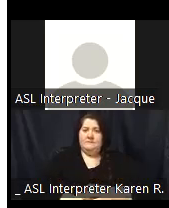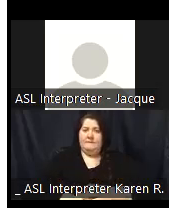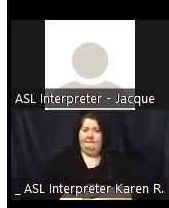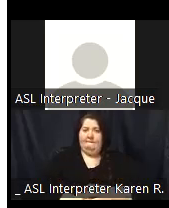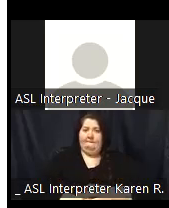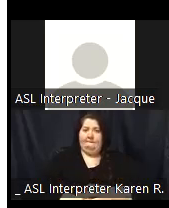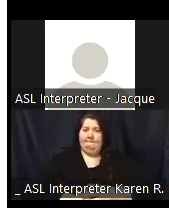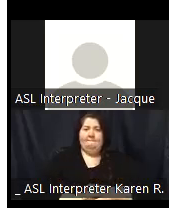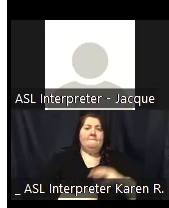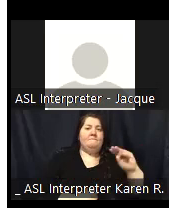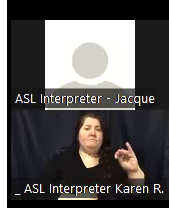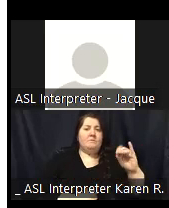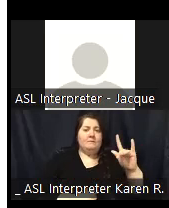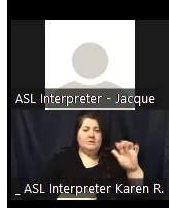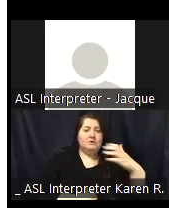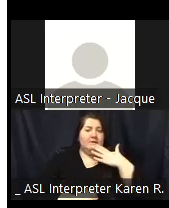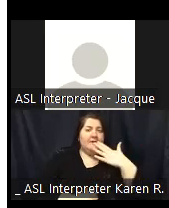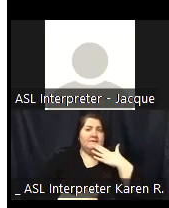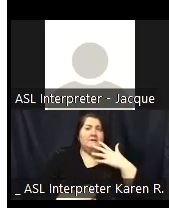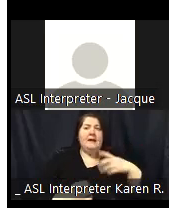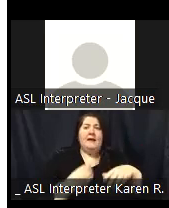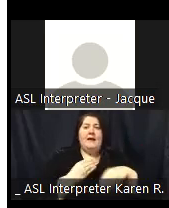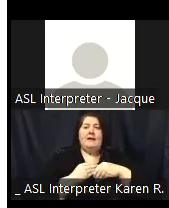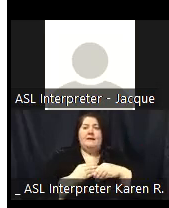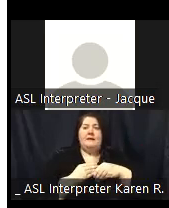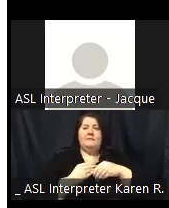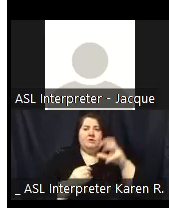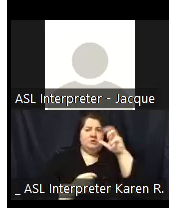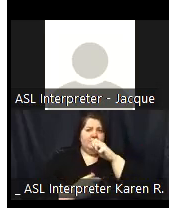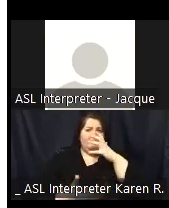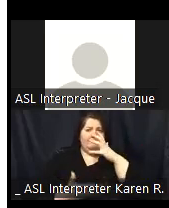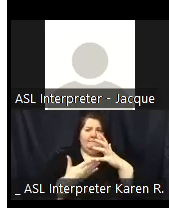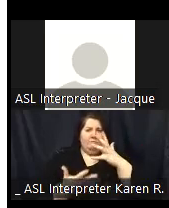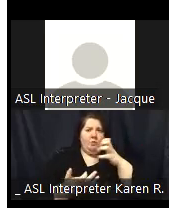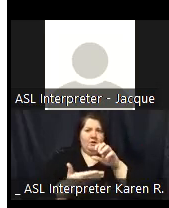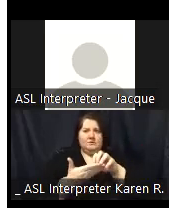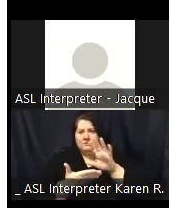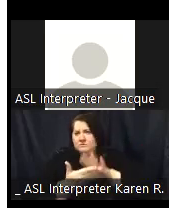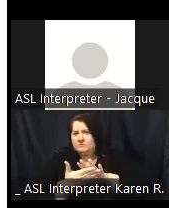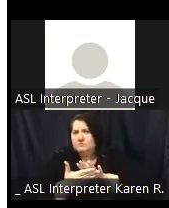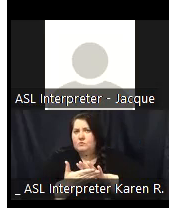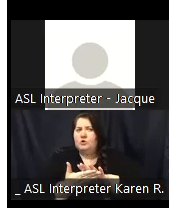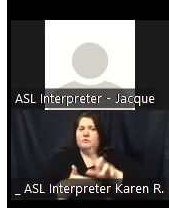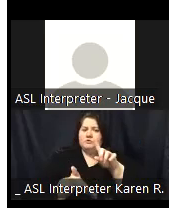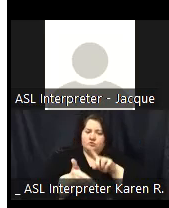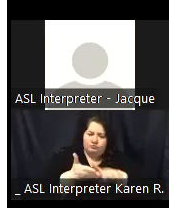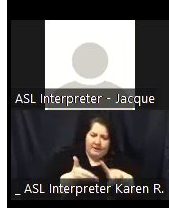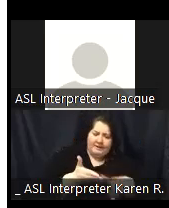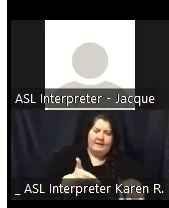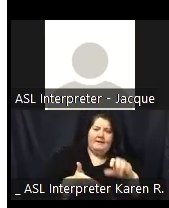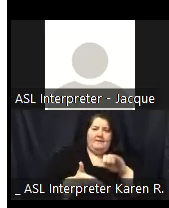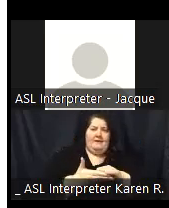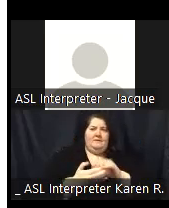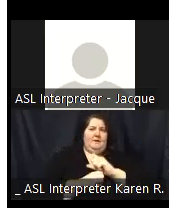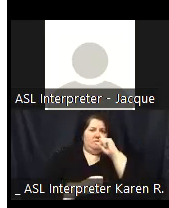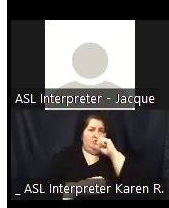This is Nichelle. Thanks, Norma. I just put a piece in there that I'm assuming you guys may want us to document. And are you tracking that indicator to ensure that